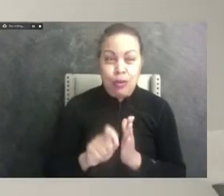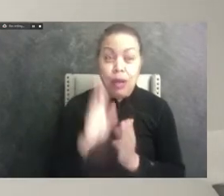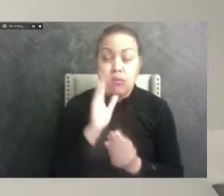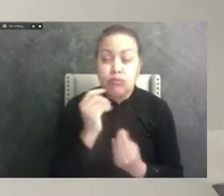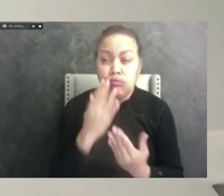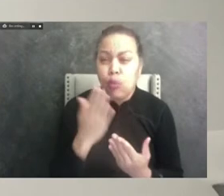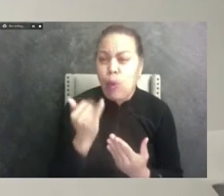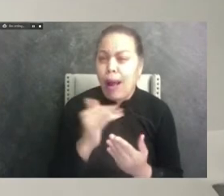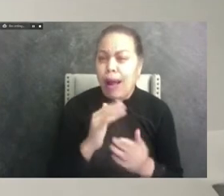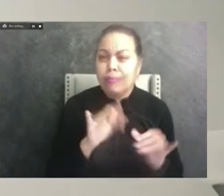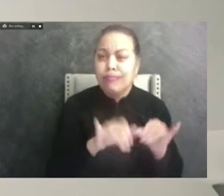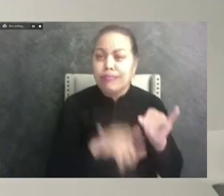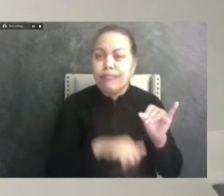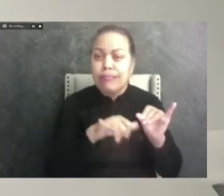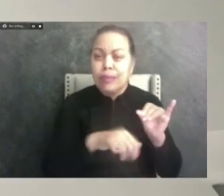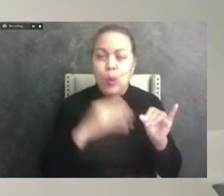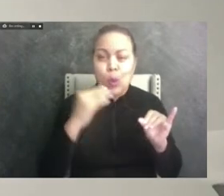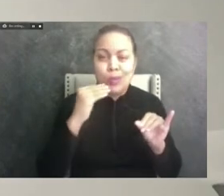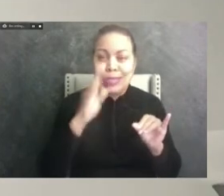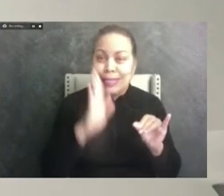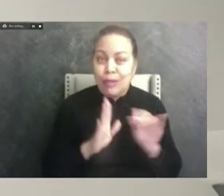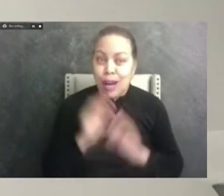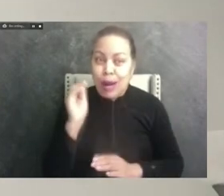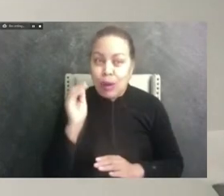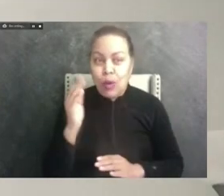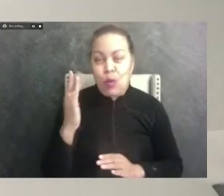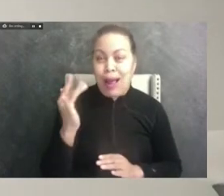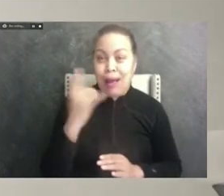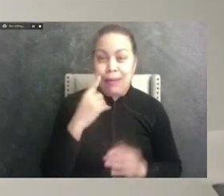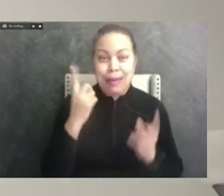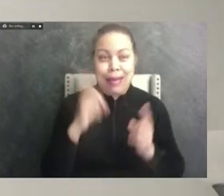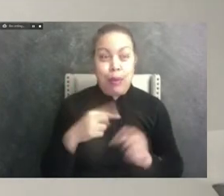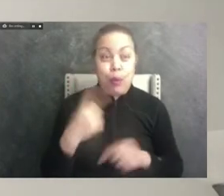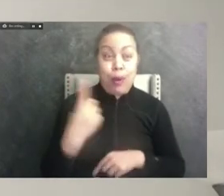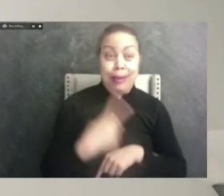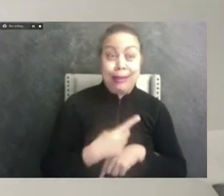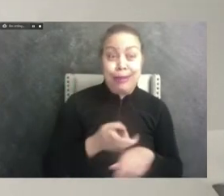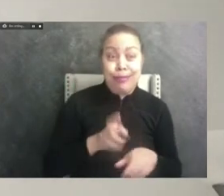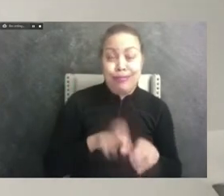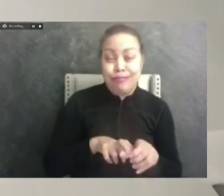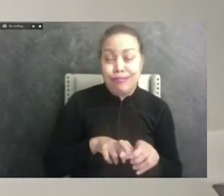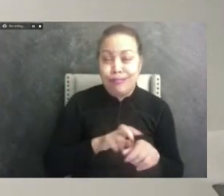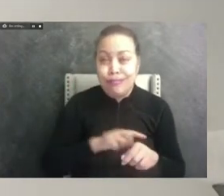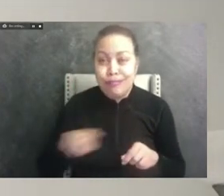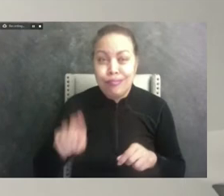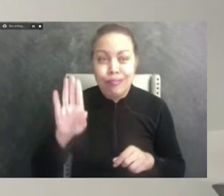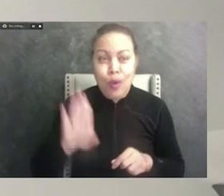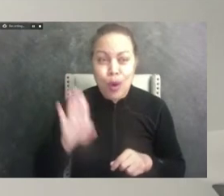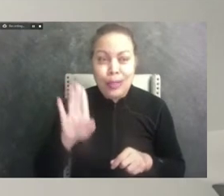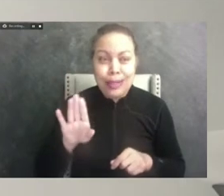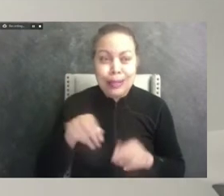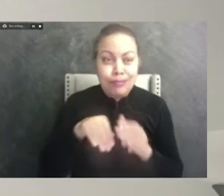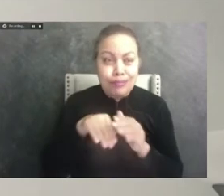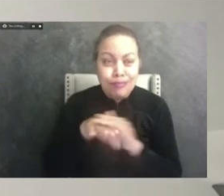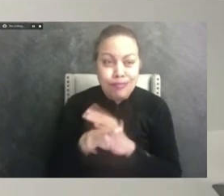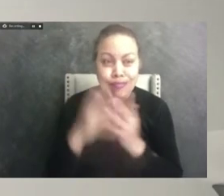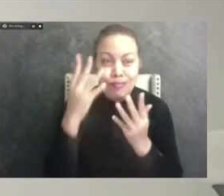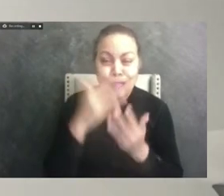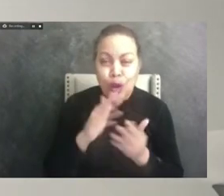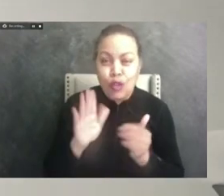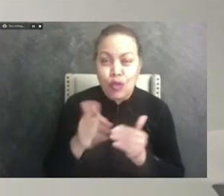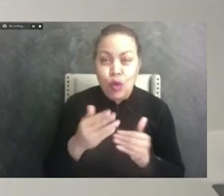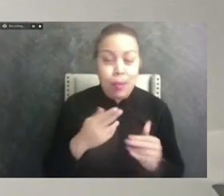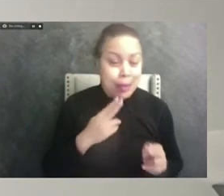It happened like this. One day, she took the train to Boston, made her way to the darkened room, put her name down